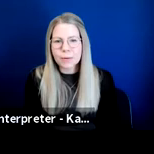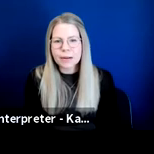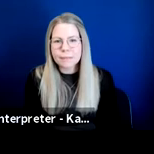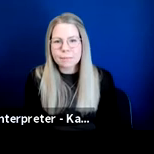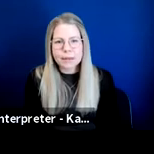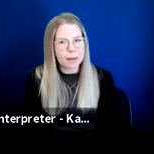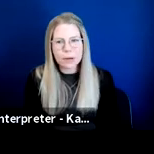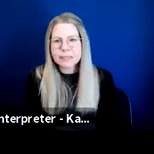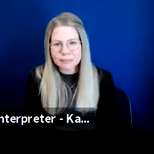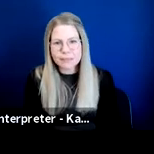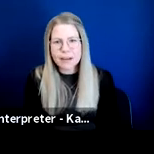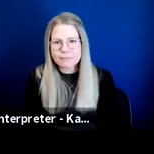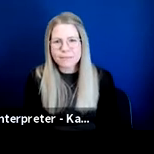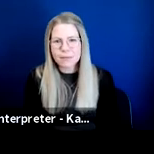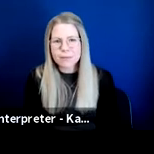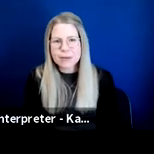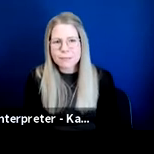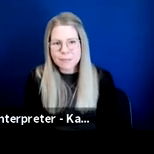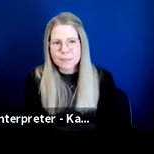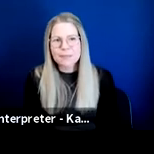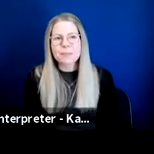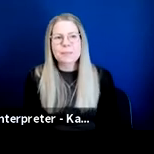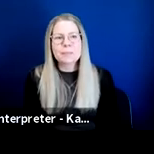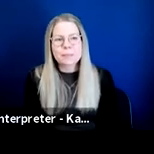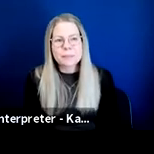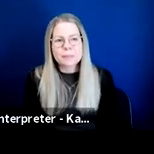Does that work? Yeah, that works. That's fine. Fine with me.